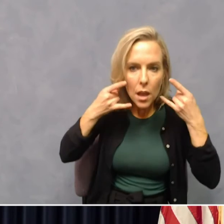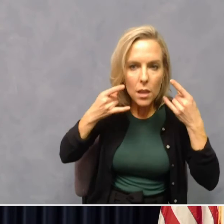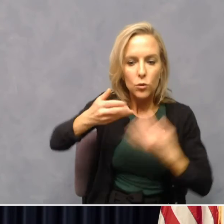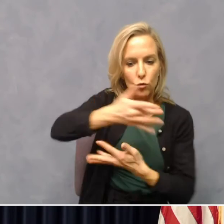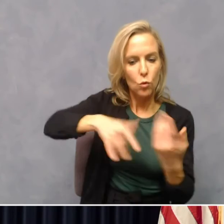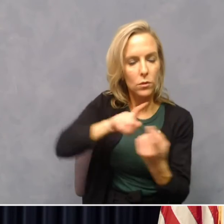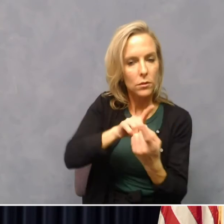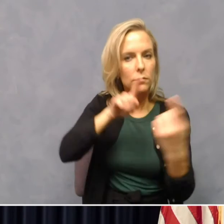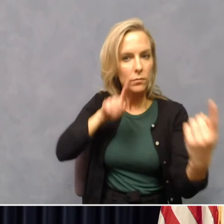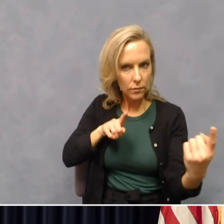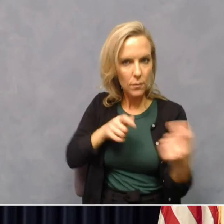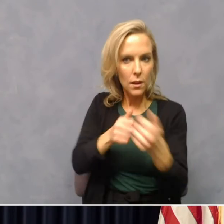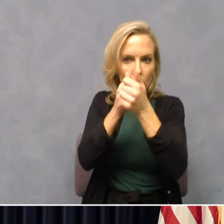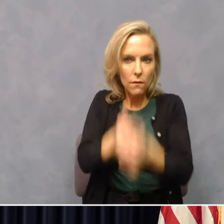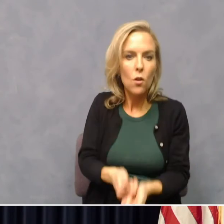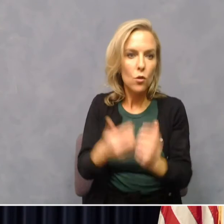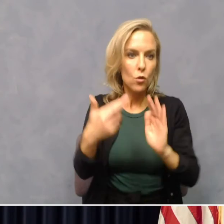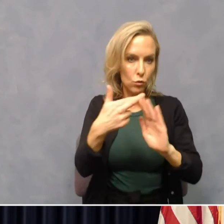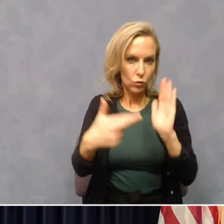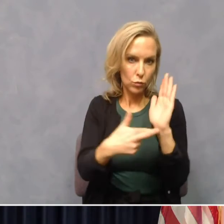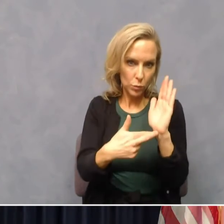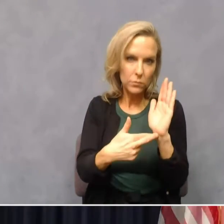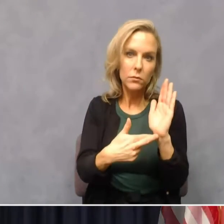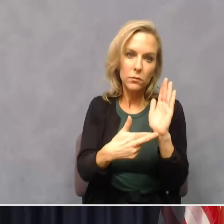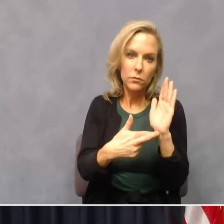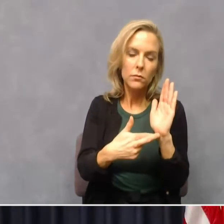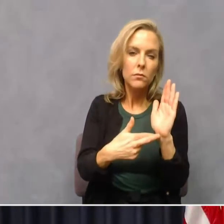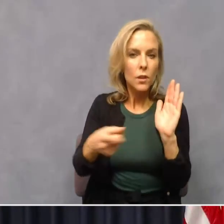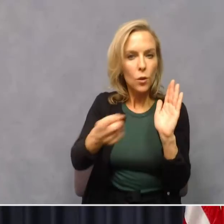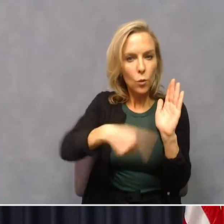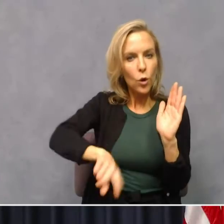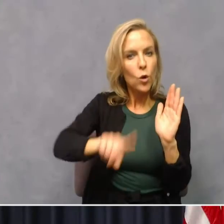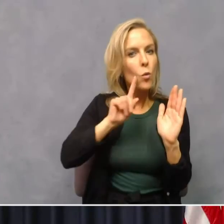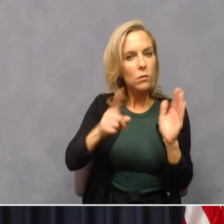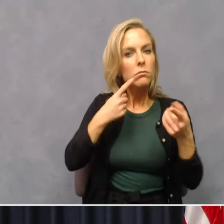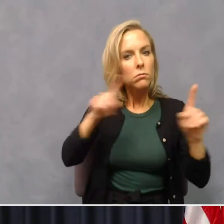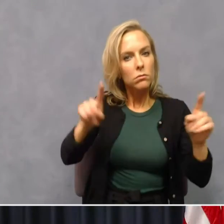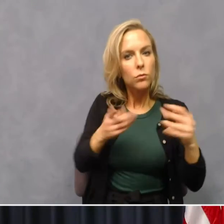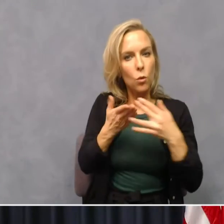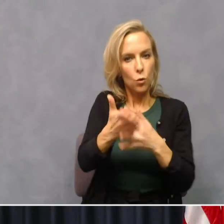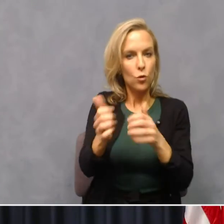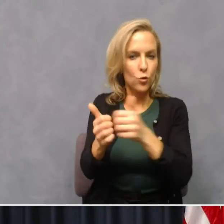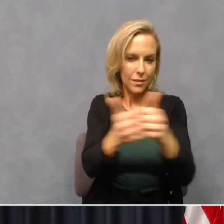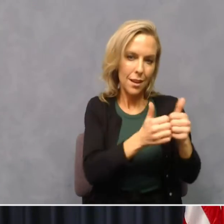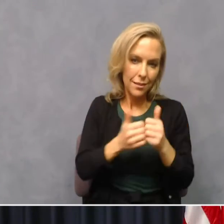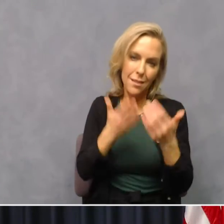to follow the rules, and then we'll all make it through this together. Thank you all very much.